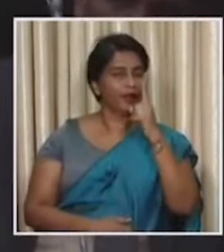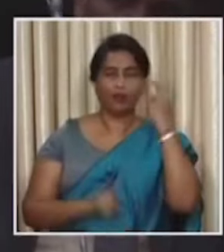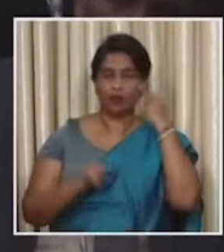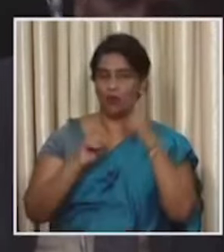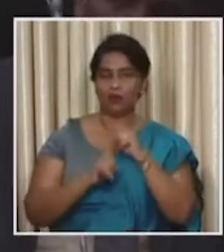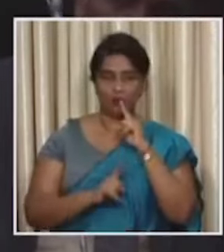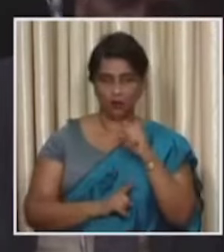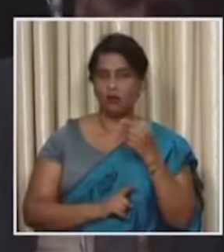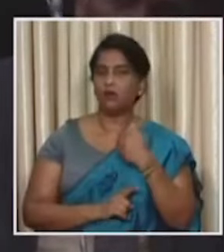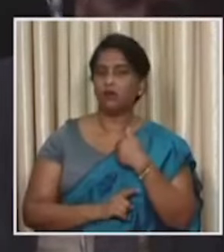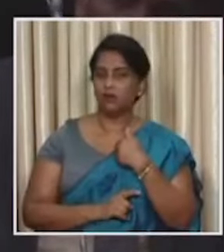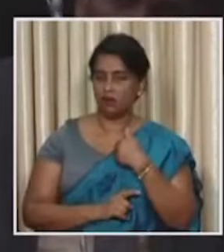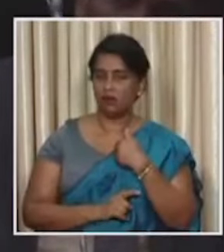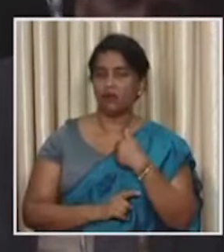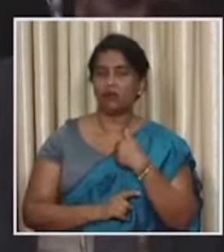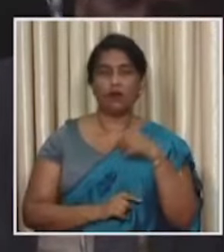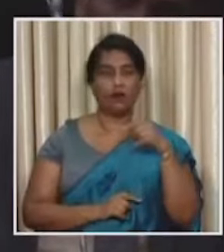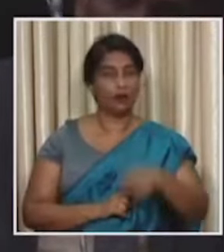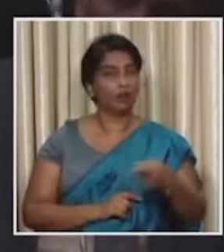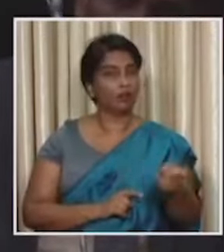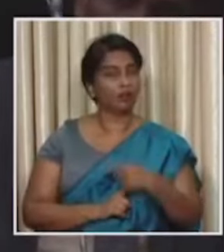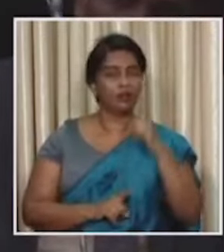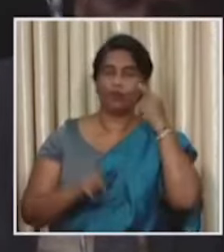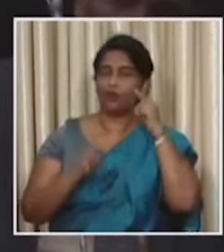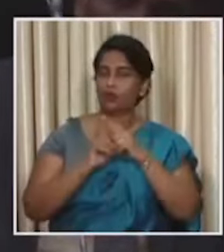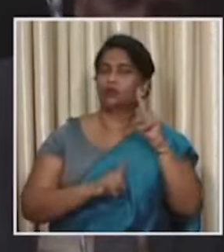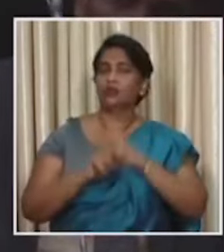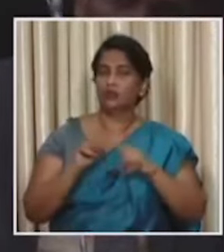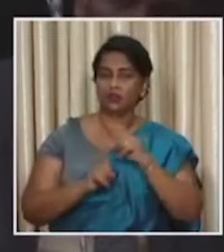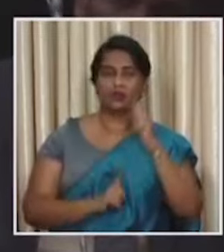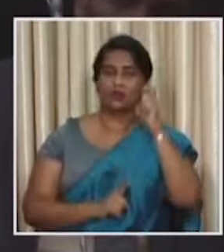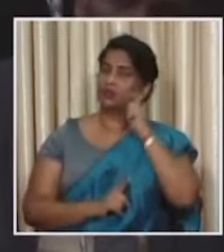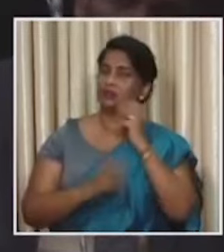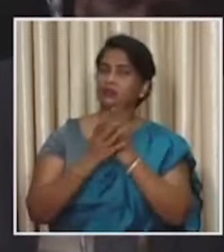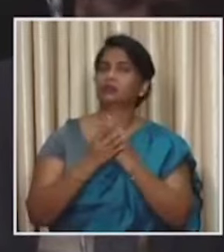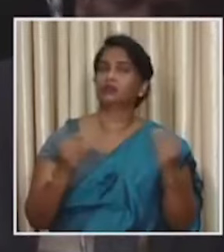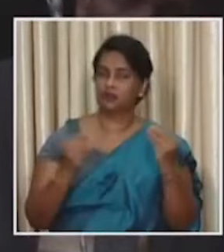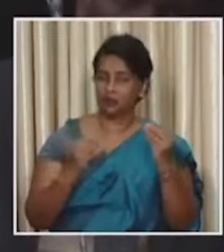spoke in terms of the Prevention of Terrorism Act. Honorable Deputy Speaker,